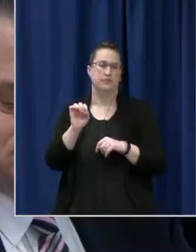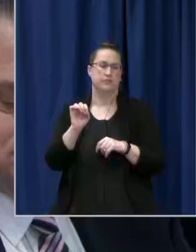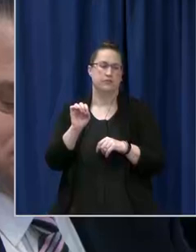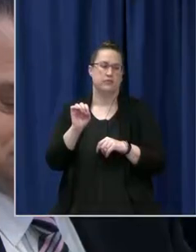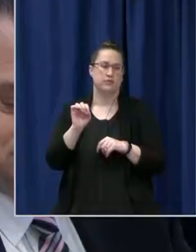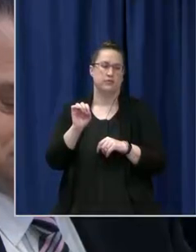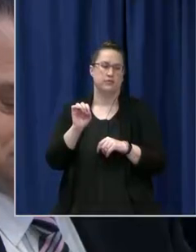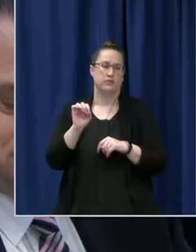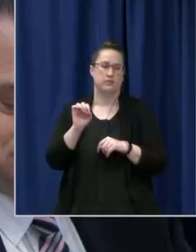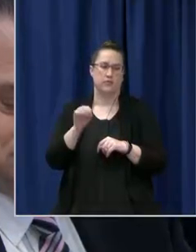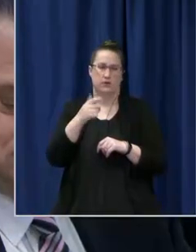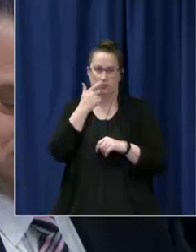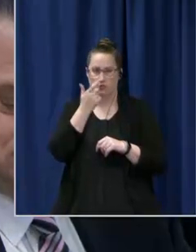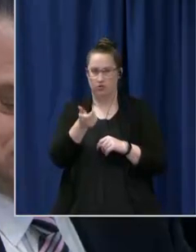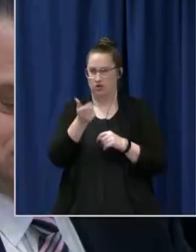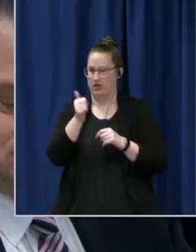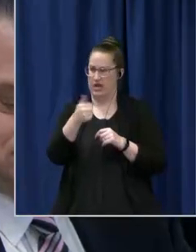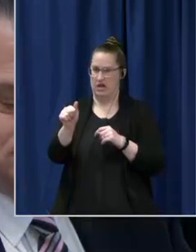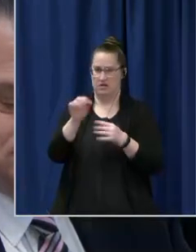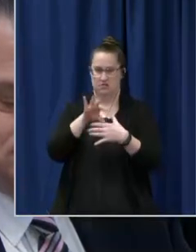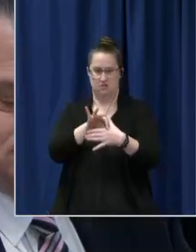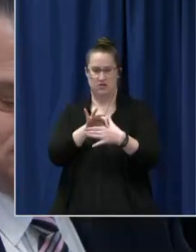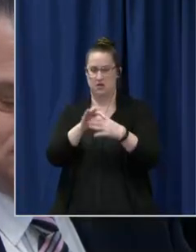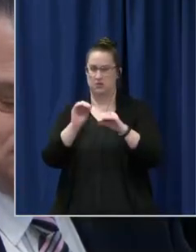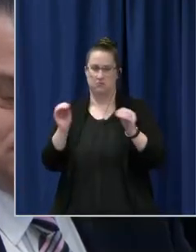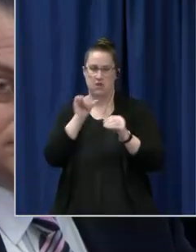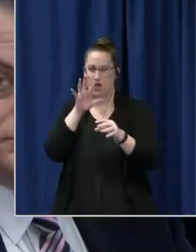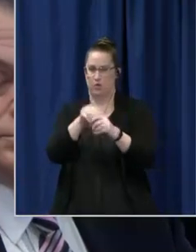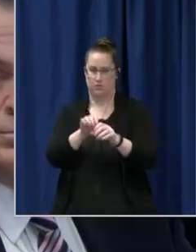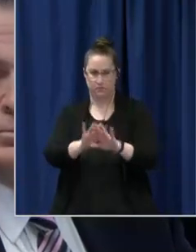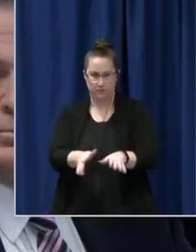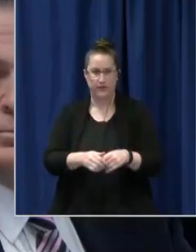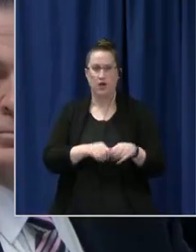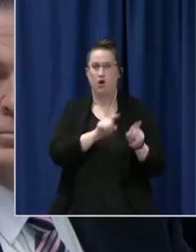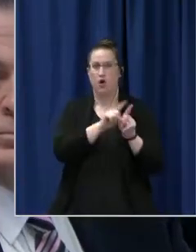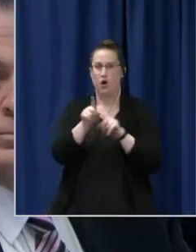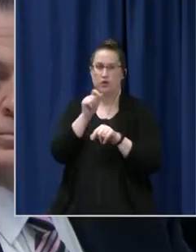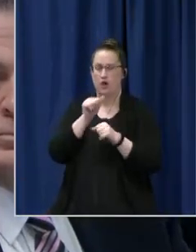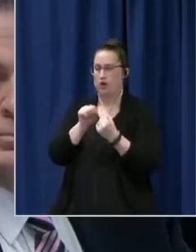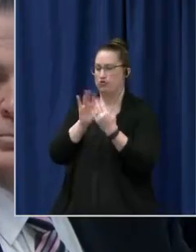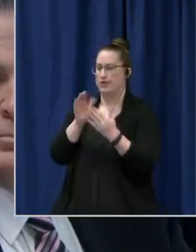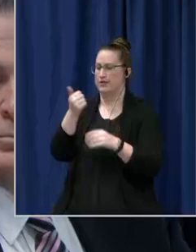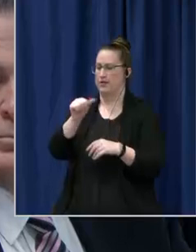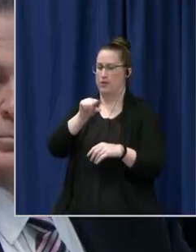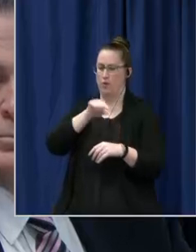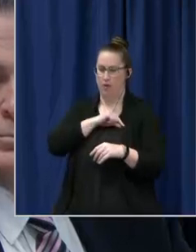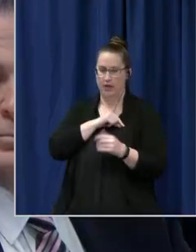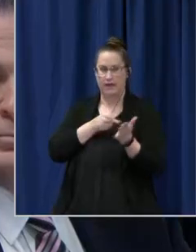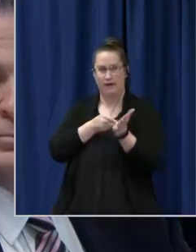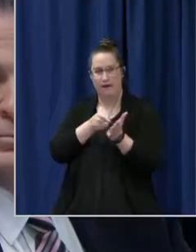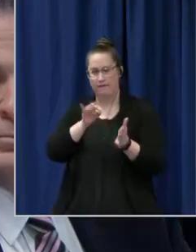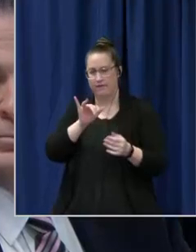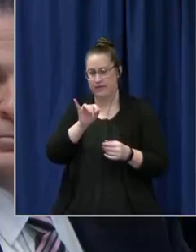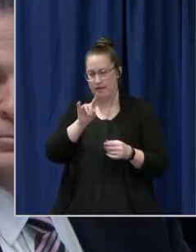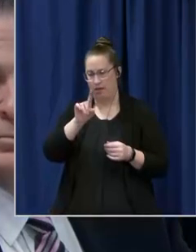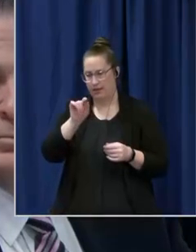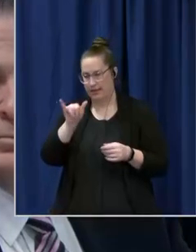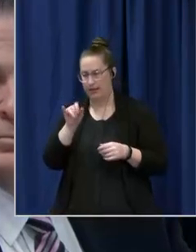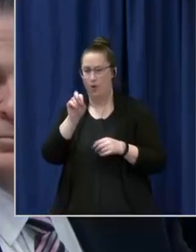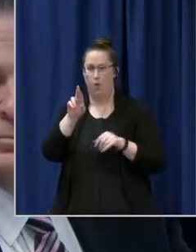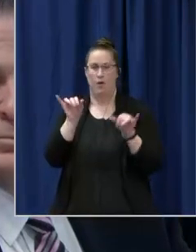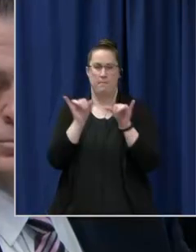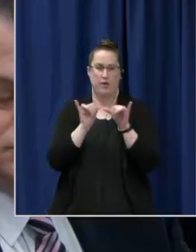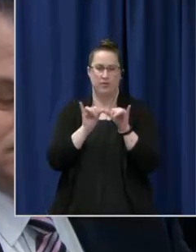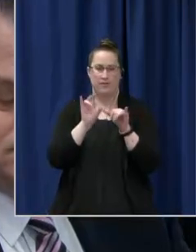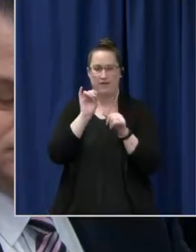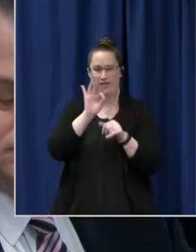amplitude modulation content delivery. It also does not address quality, fidelity, nor measurement of the quality